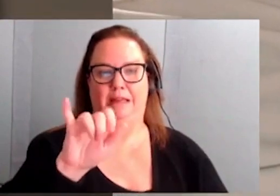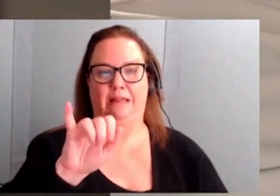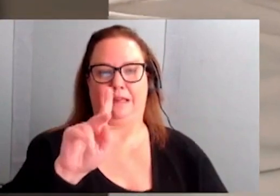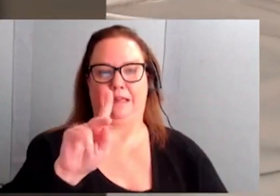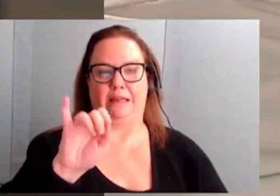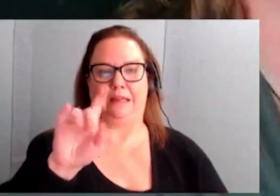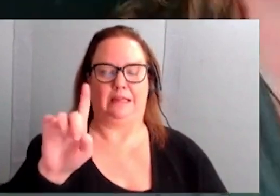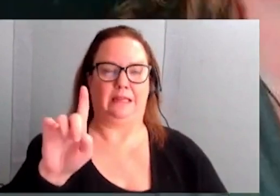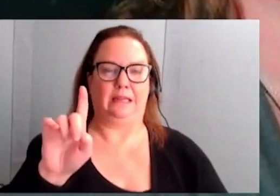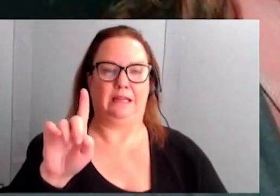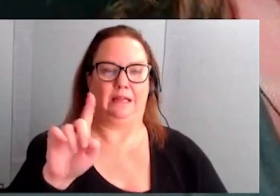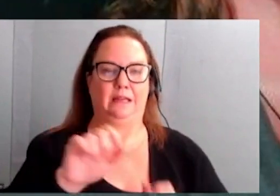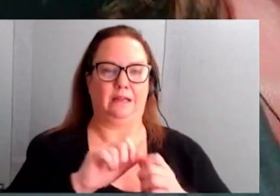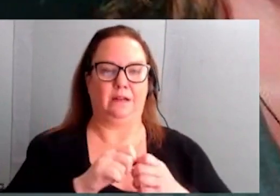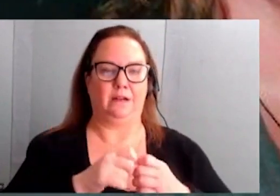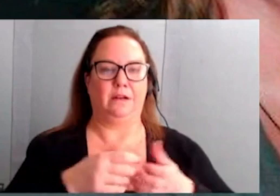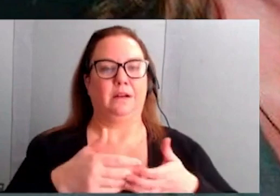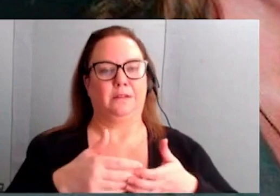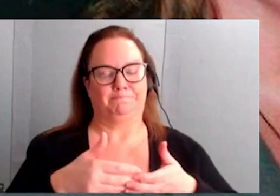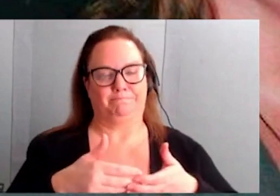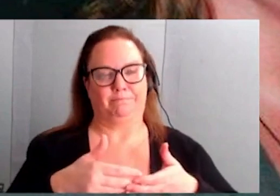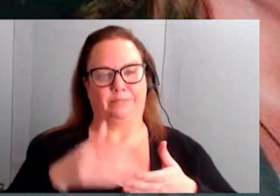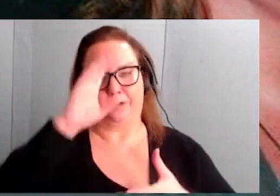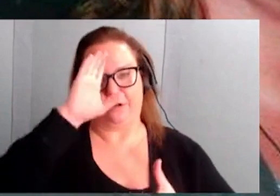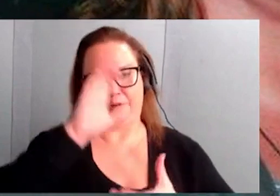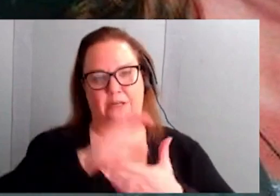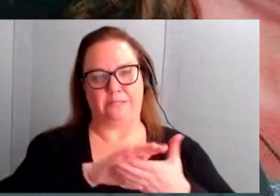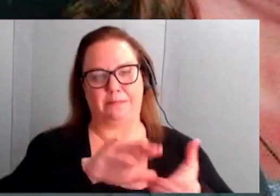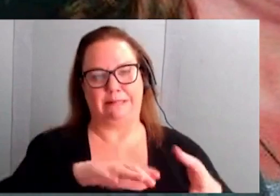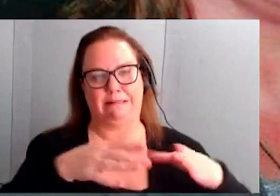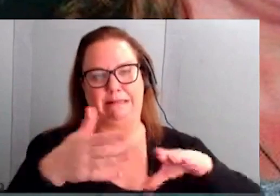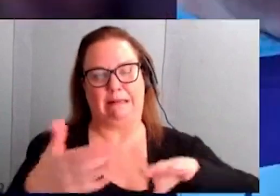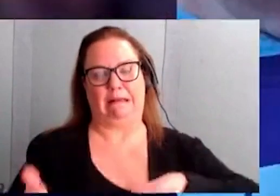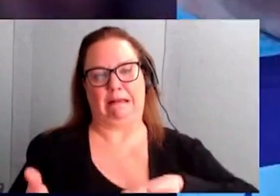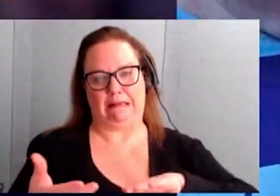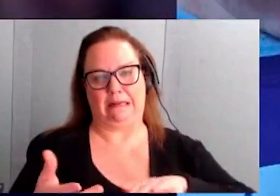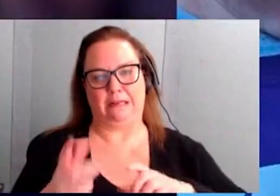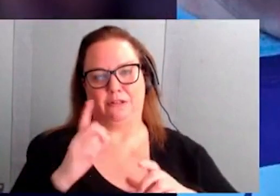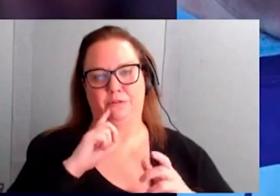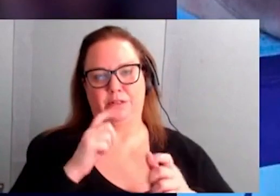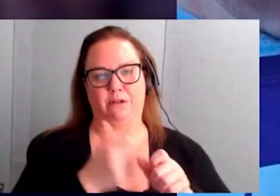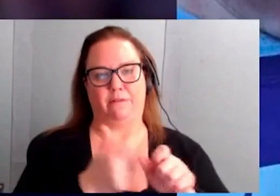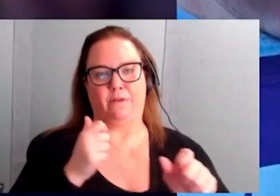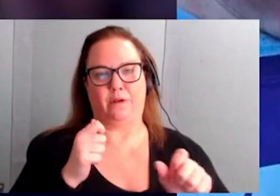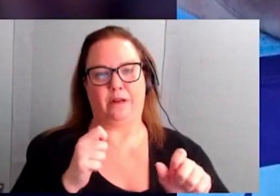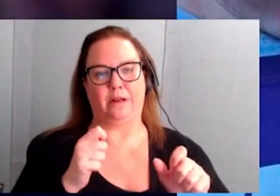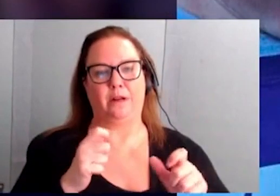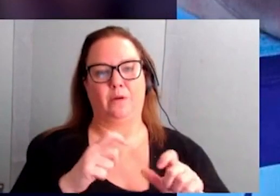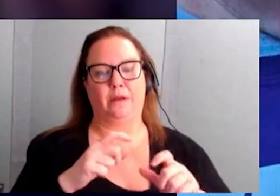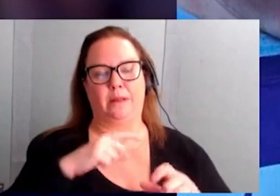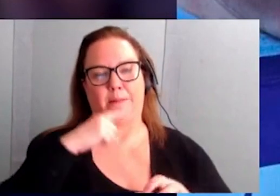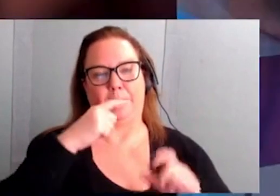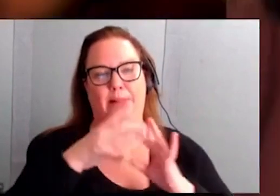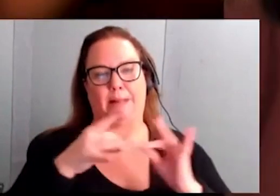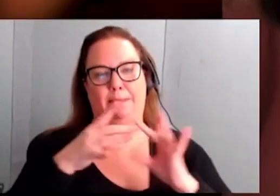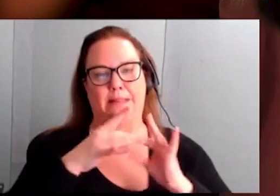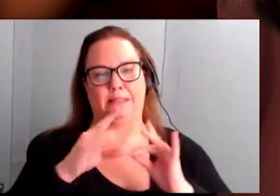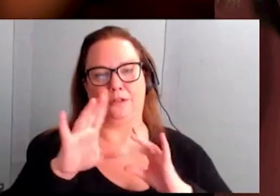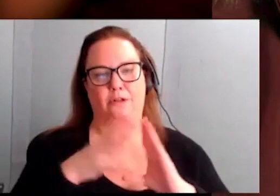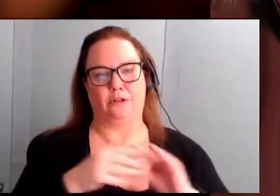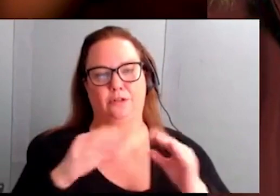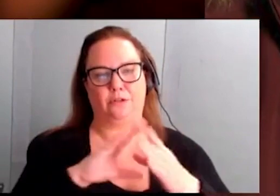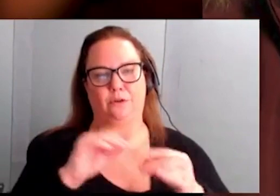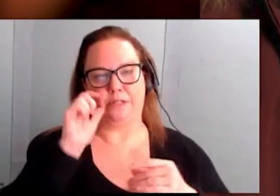tragedy, losing her husband to COVID, but she's trying to help others avoid the devastation with a very public message. Her story is